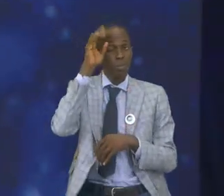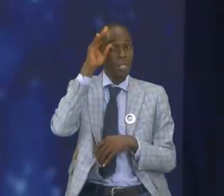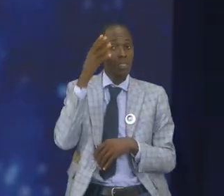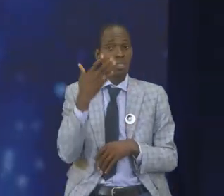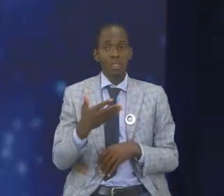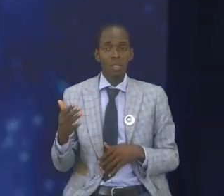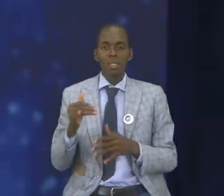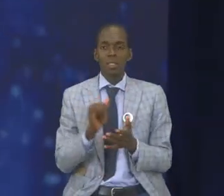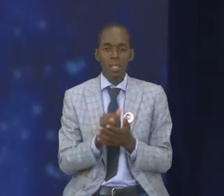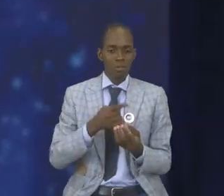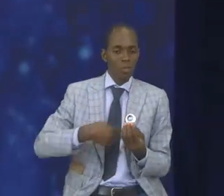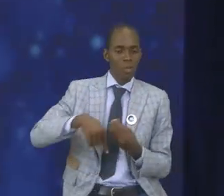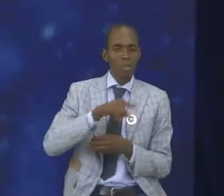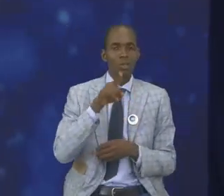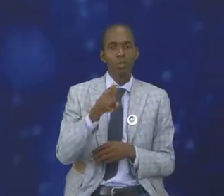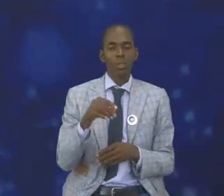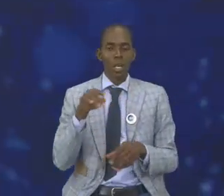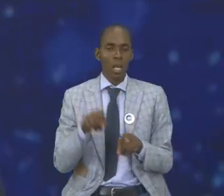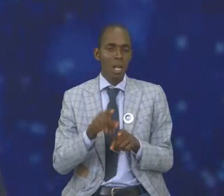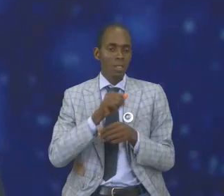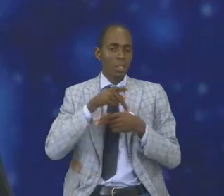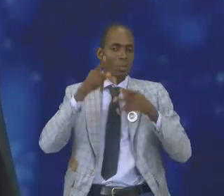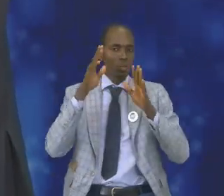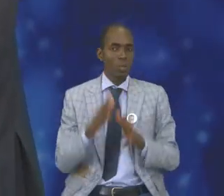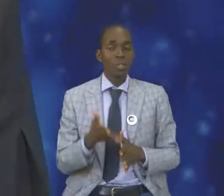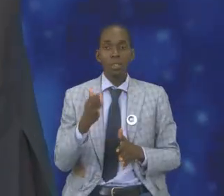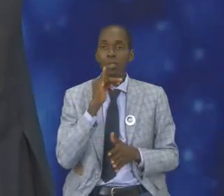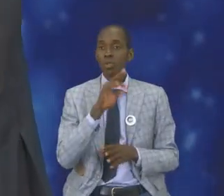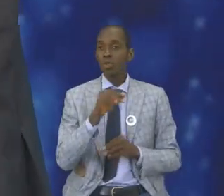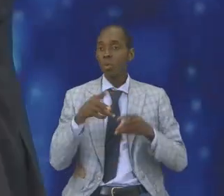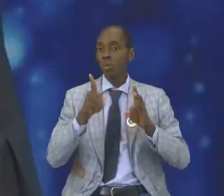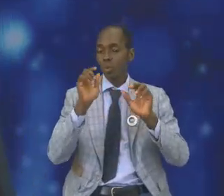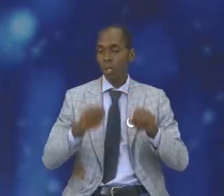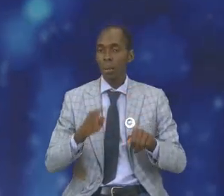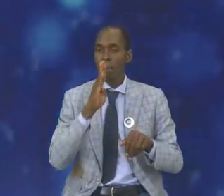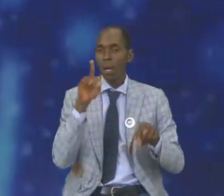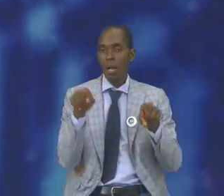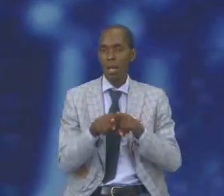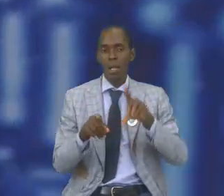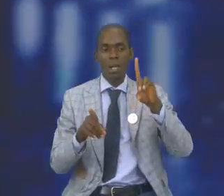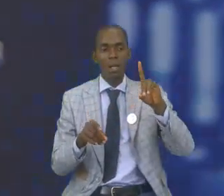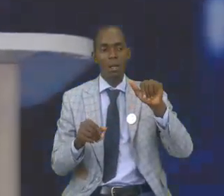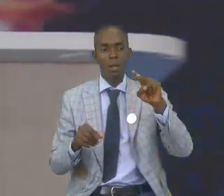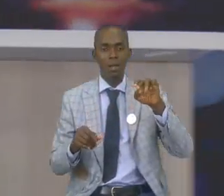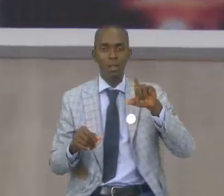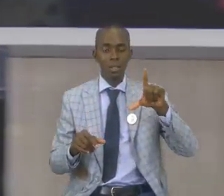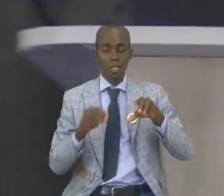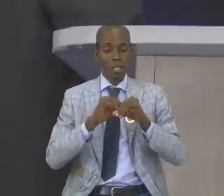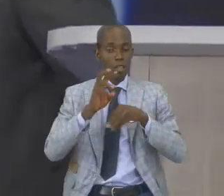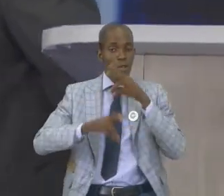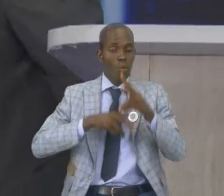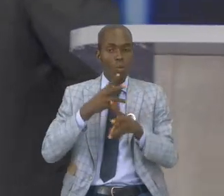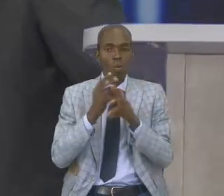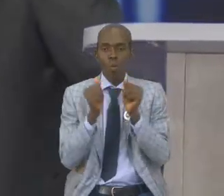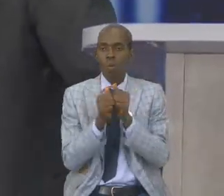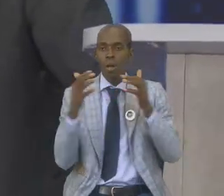surrounds you as a professional. There's no way you can be like a Daniel in that place without having